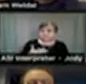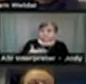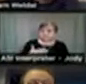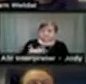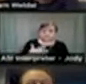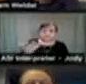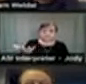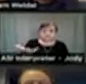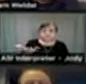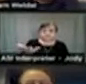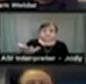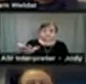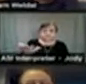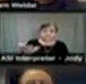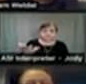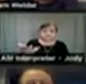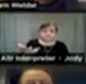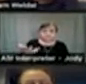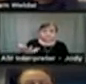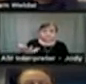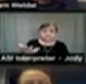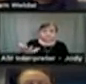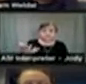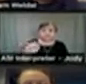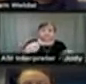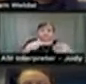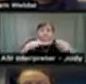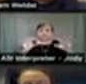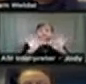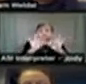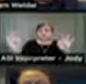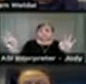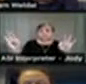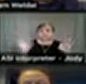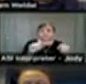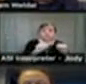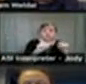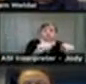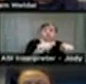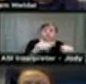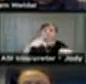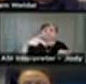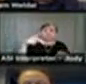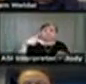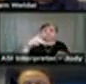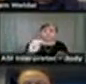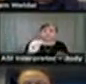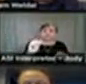be Mr. McCarthy, during outdoor physical education classes or during physical education?